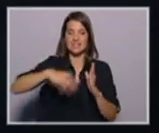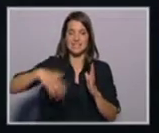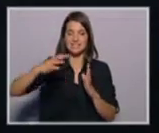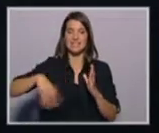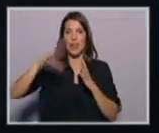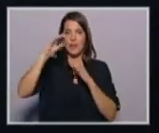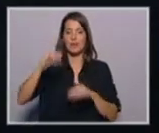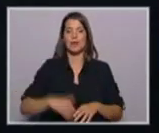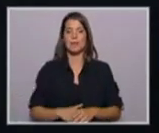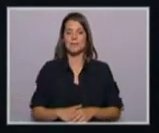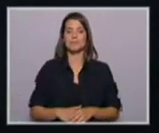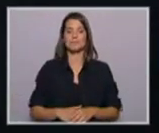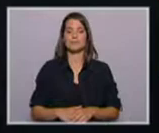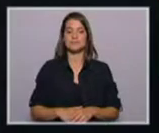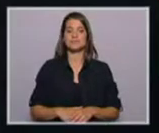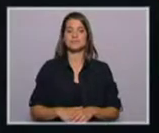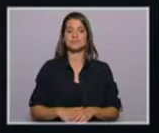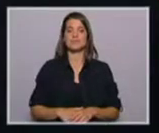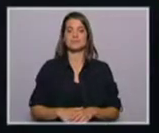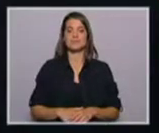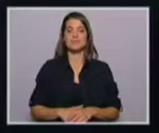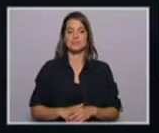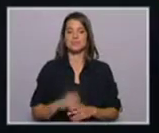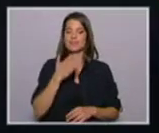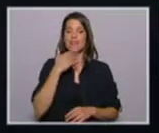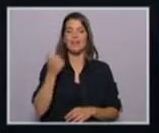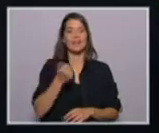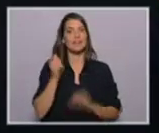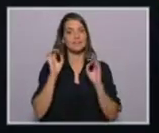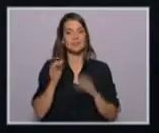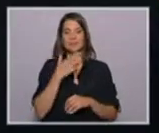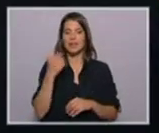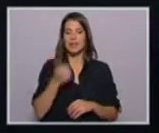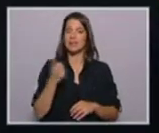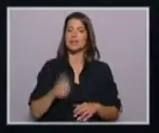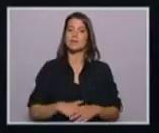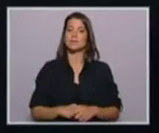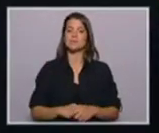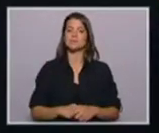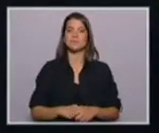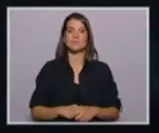stars and stripes on the lunar system. Beautiful, just beautiful.